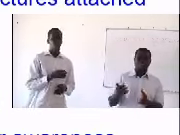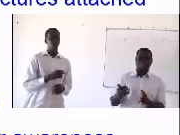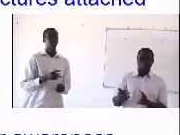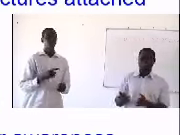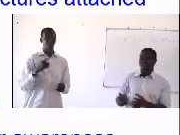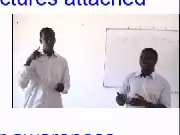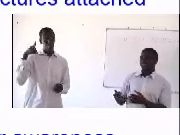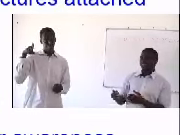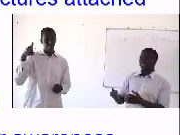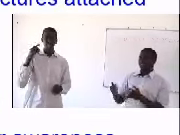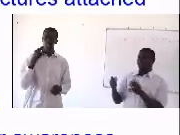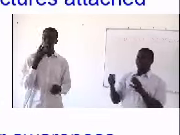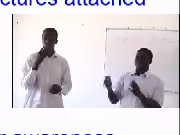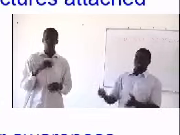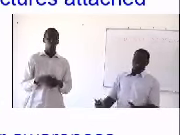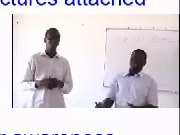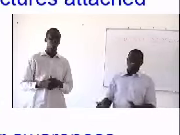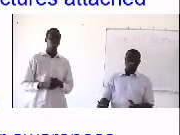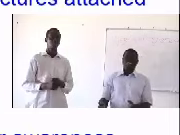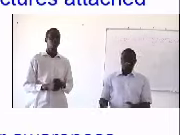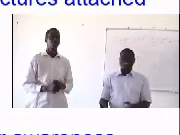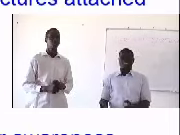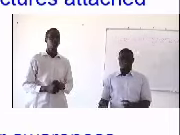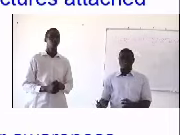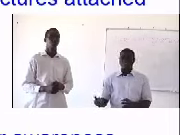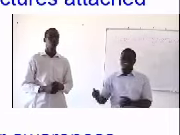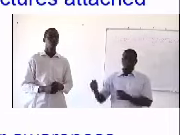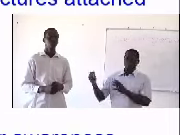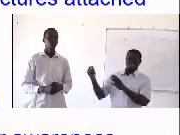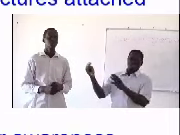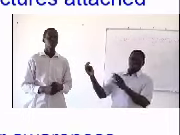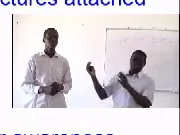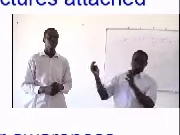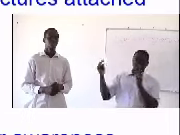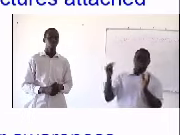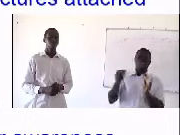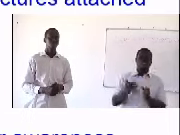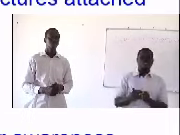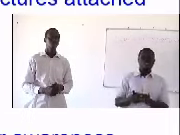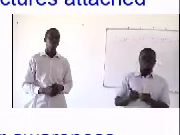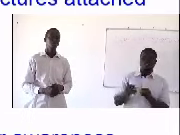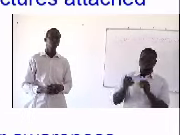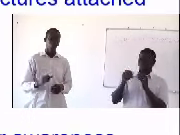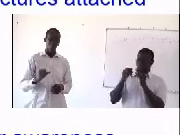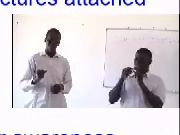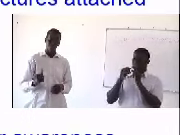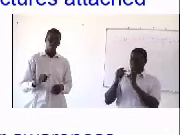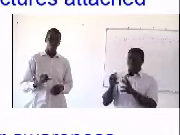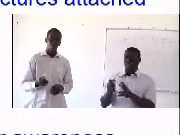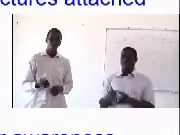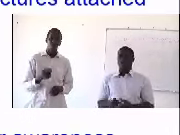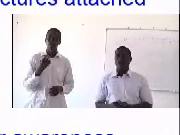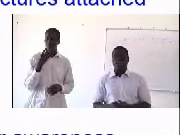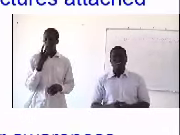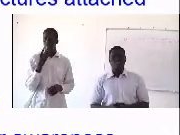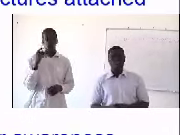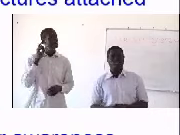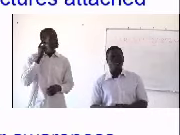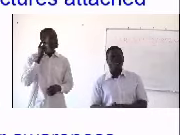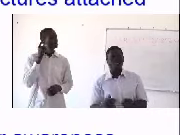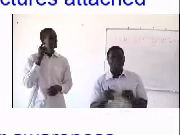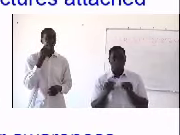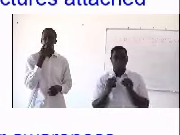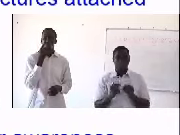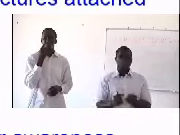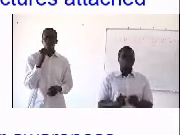certain type of dish, like for instance, they are cooking Benedict, and you know, the aroma that is coming from that side is so strong, and